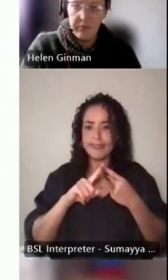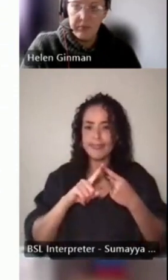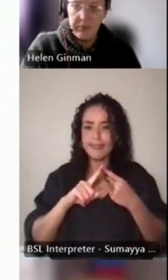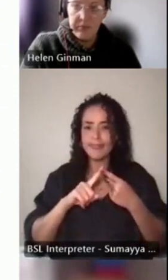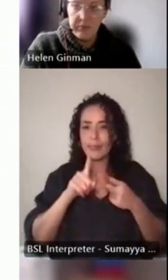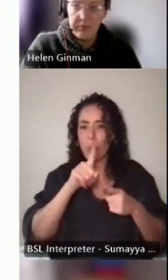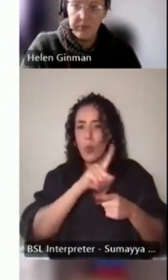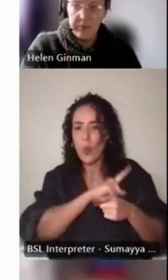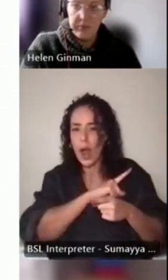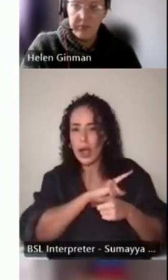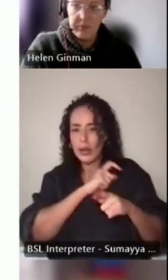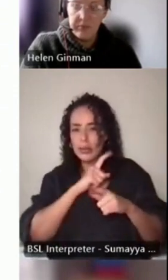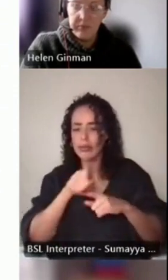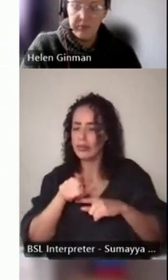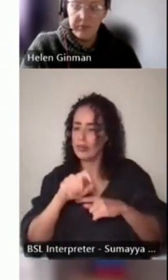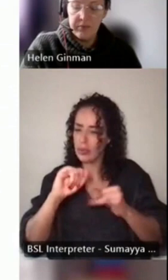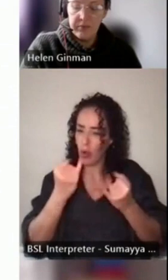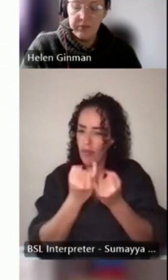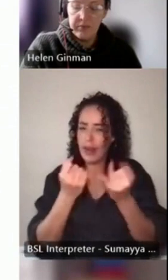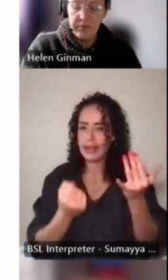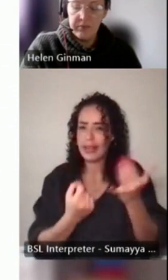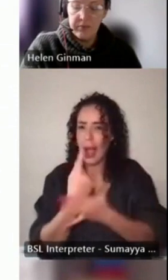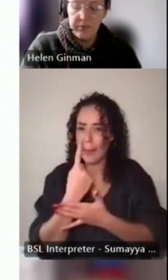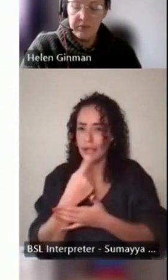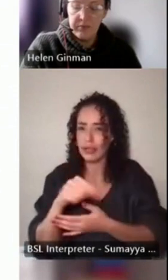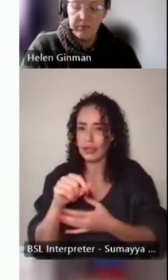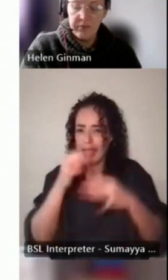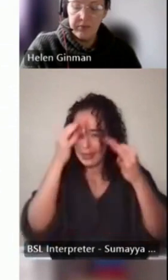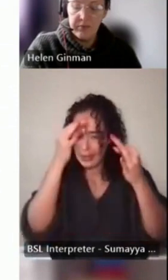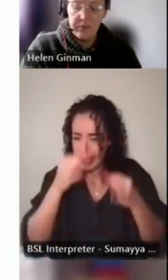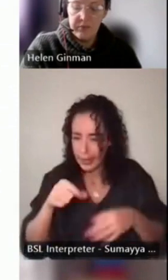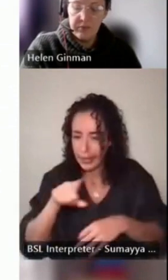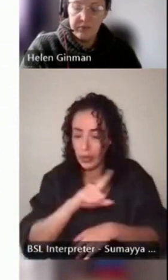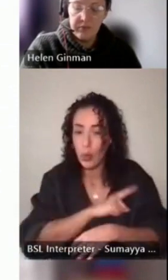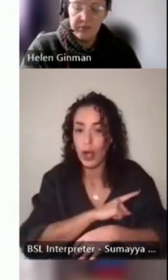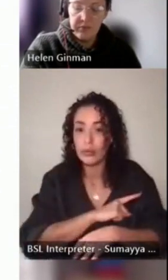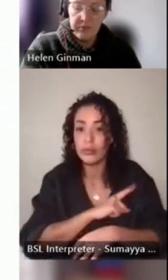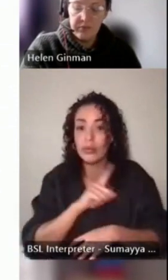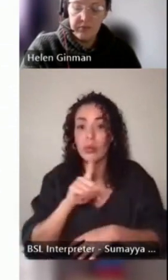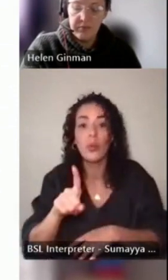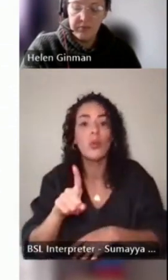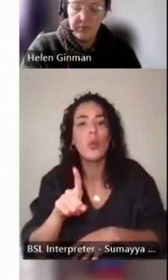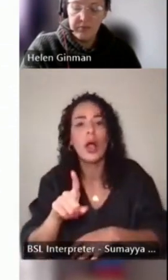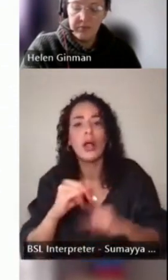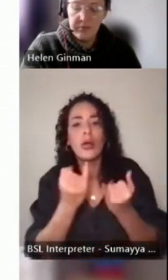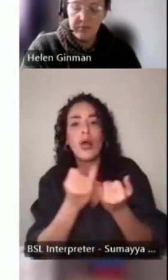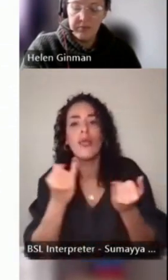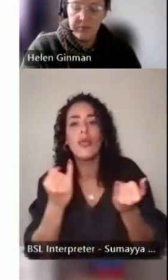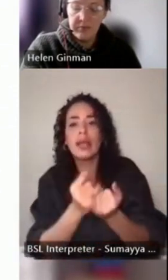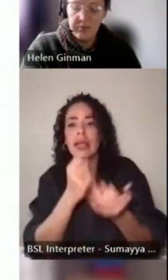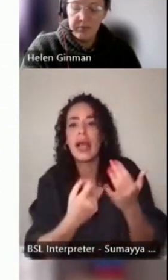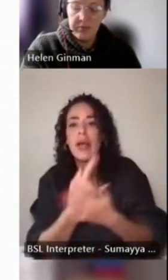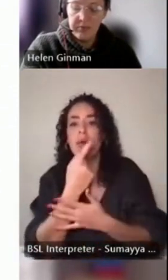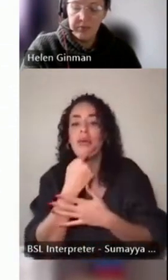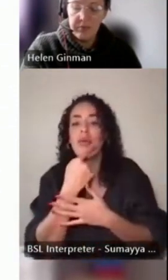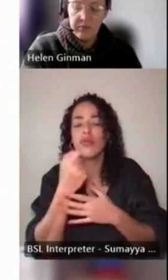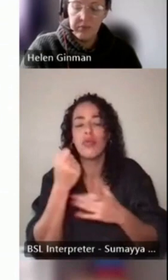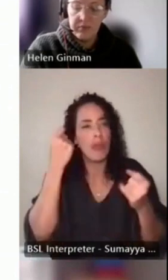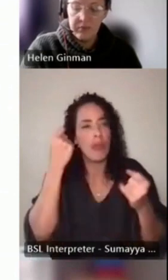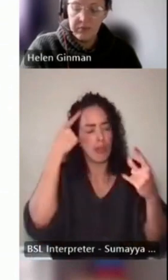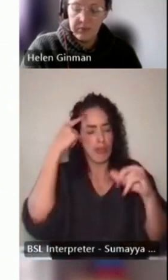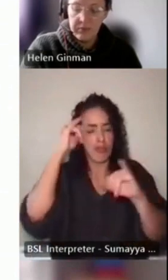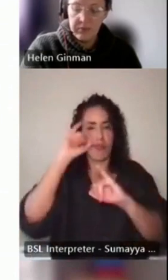of a conflict. So this is really important because conflicts can arise from misunderstandings, assumptions, or different